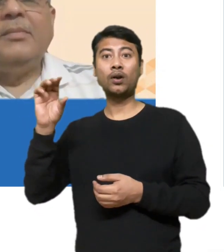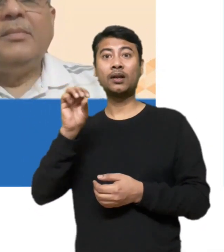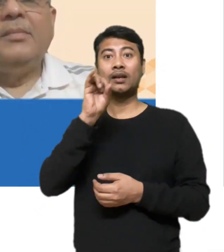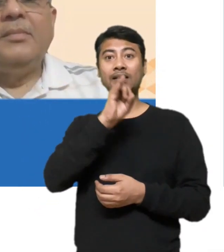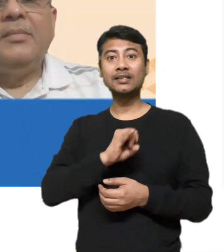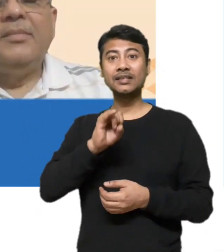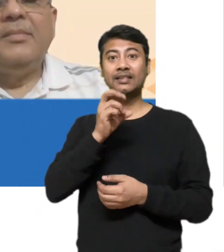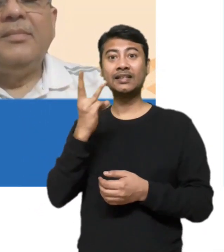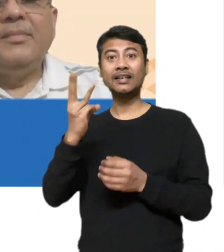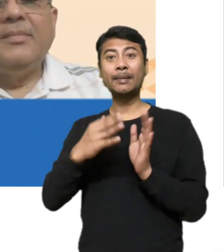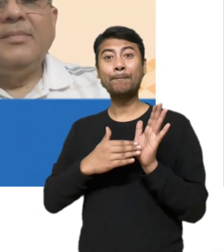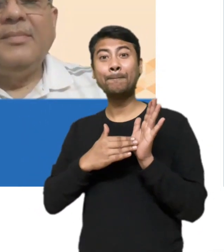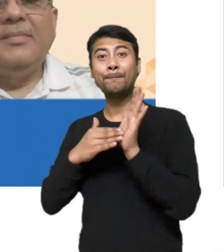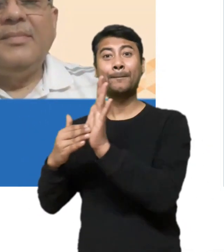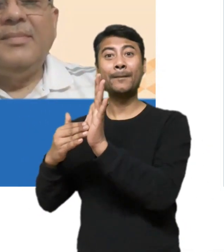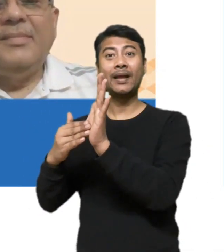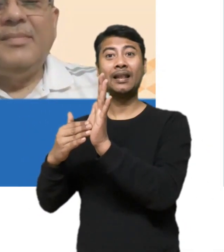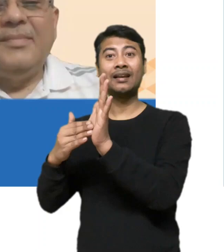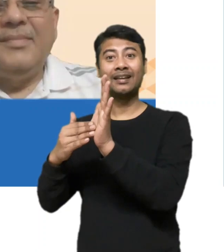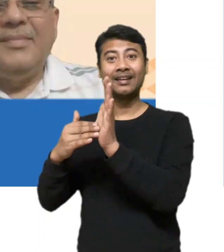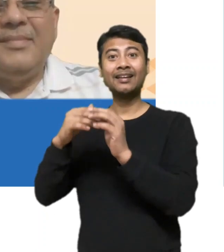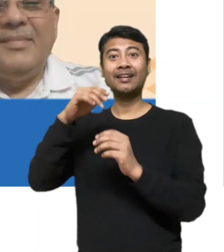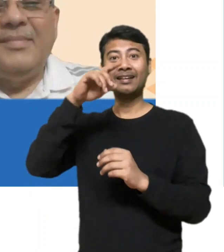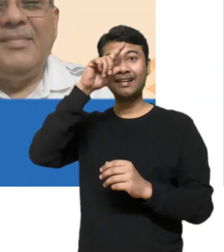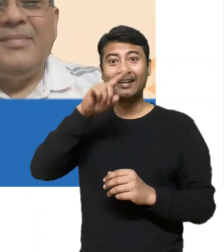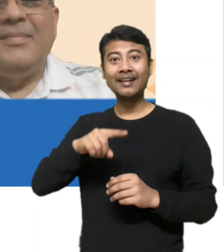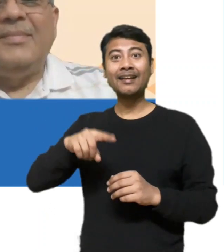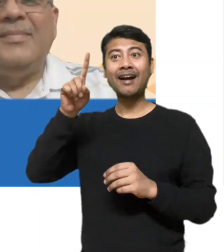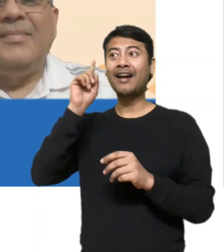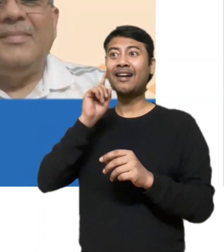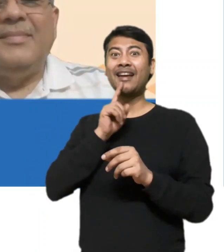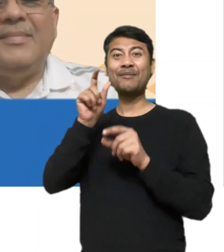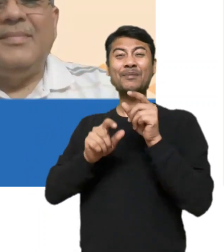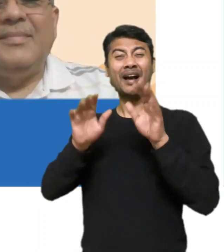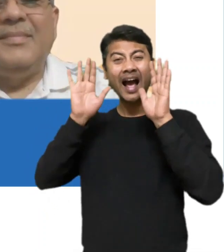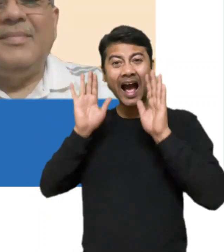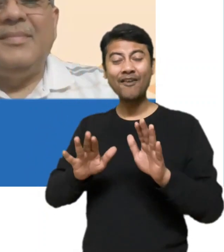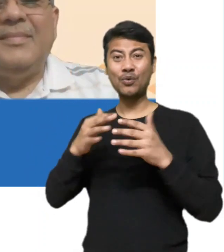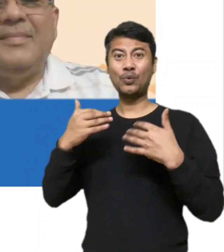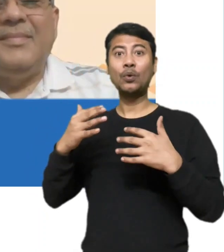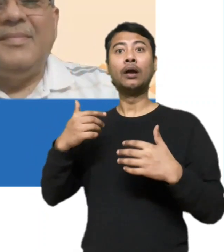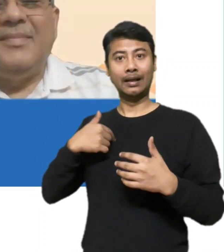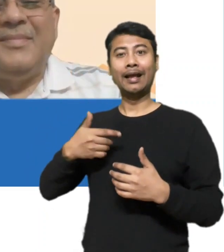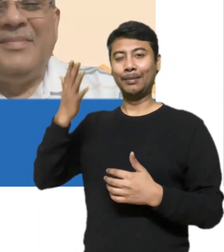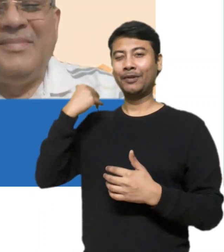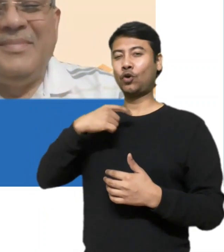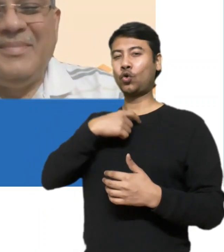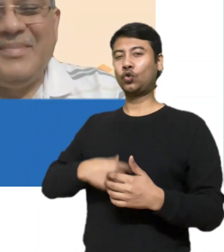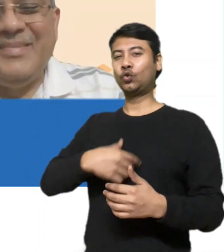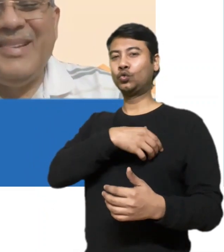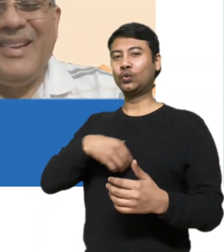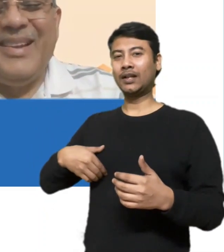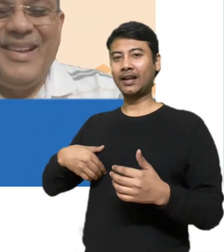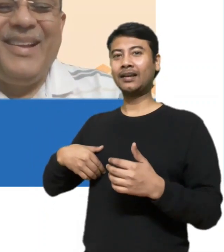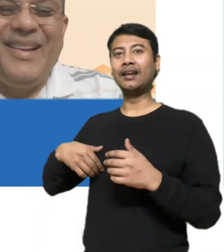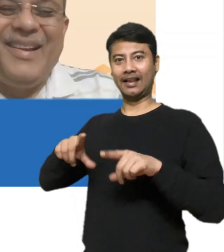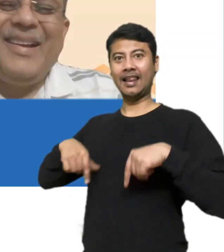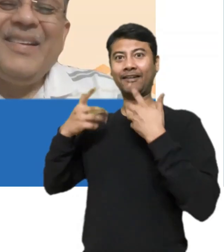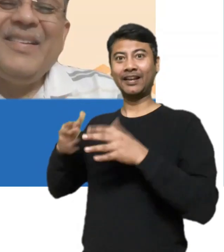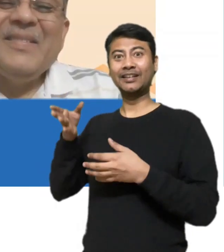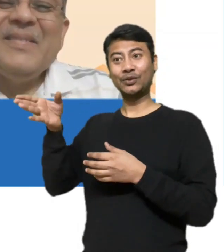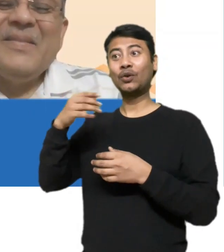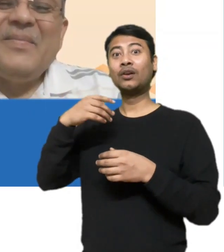That's I lived in Switzerland, so I'll say it's about 8 times the size of Switzerland.